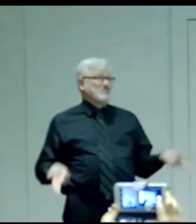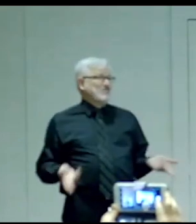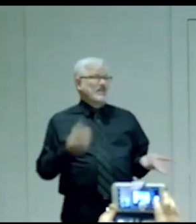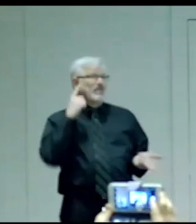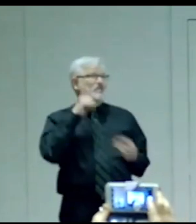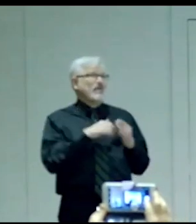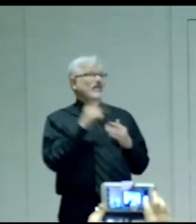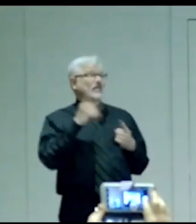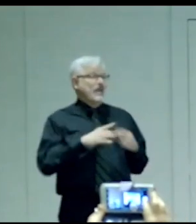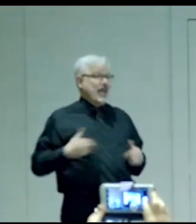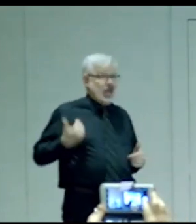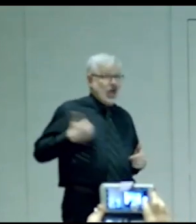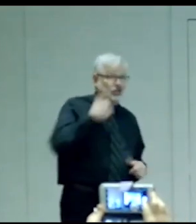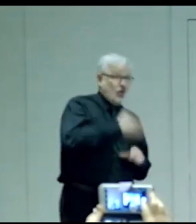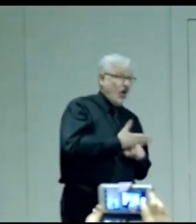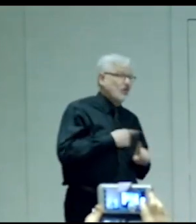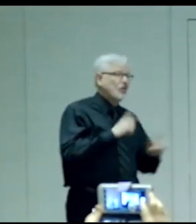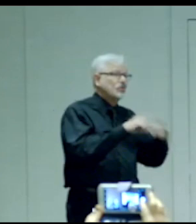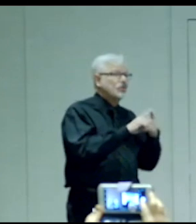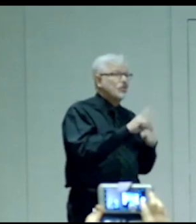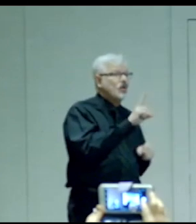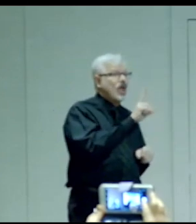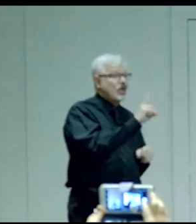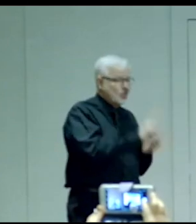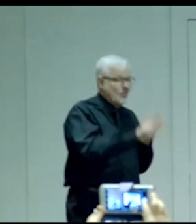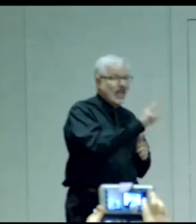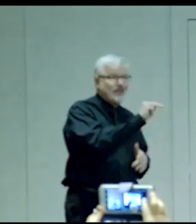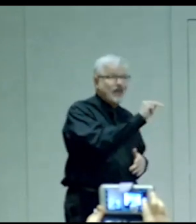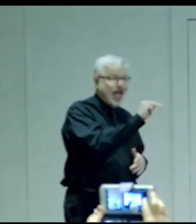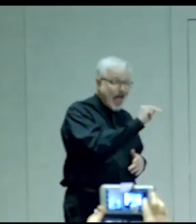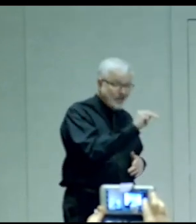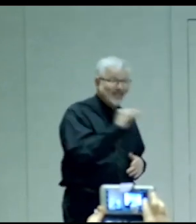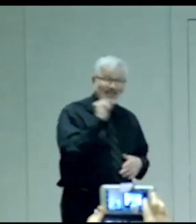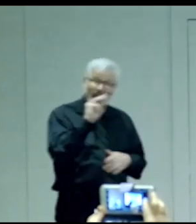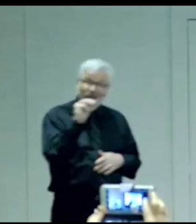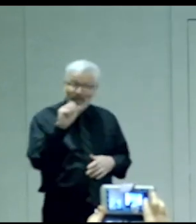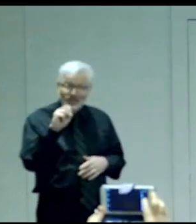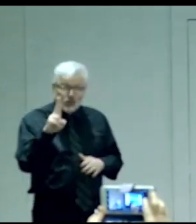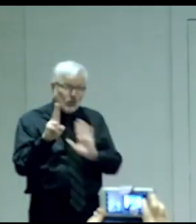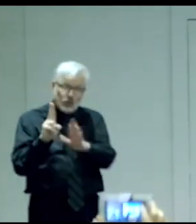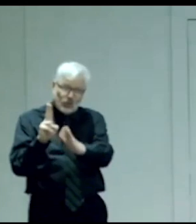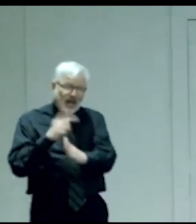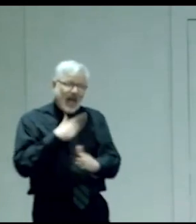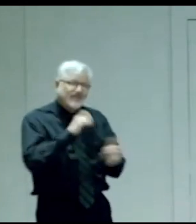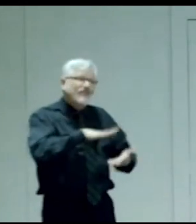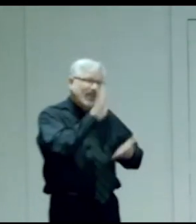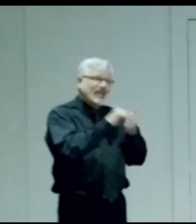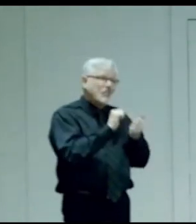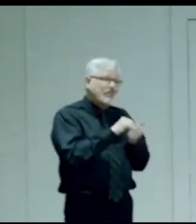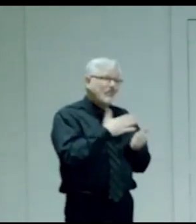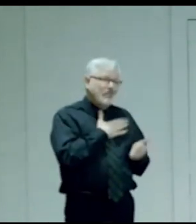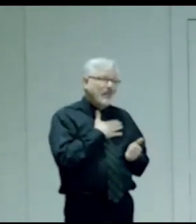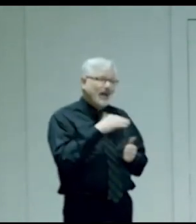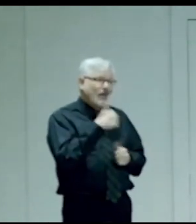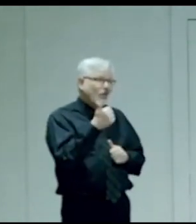youngest daughter, who, by the way, goes to U of M, not MSU, but that's another issue I have to face with my colleagues.